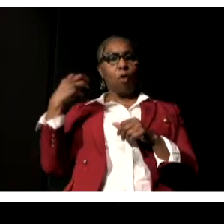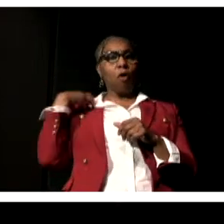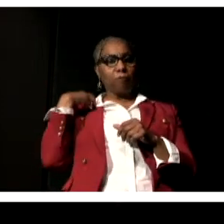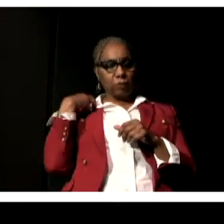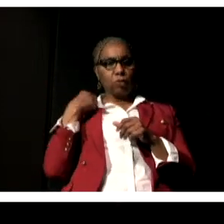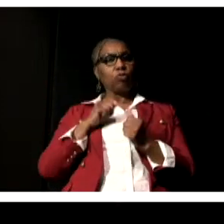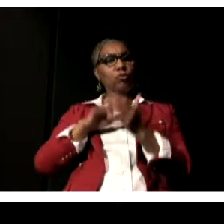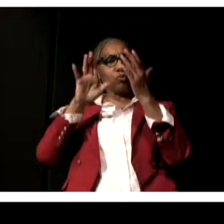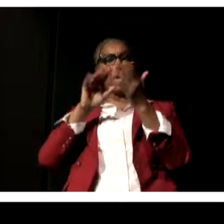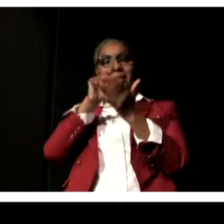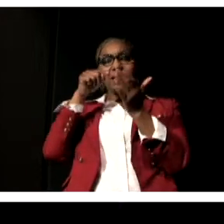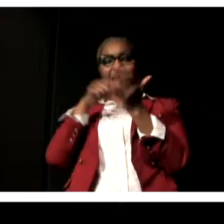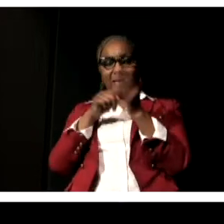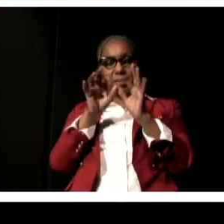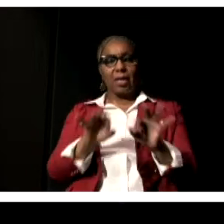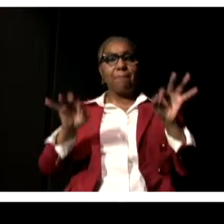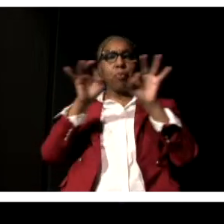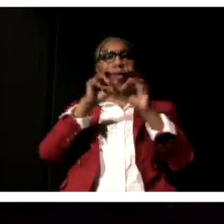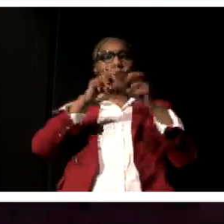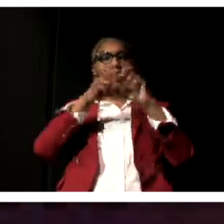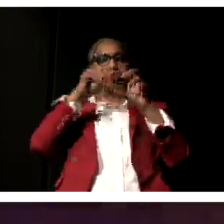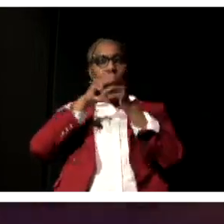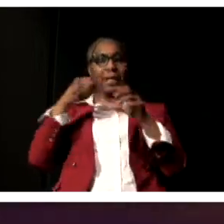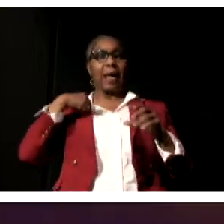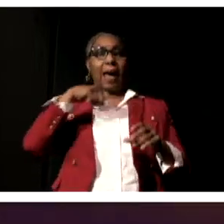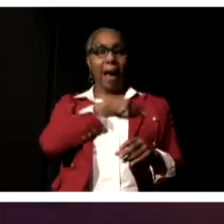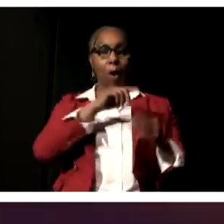important issue in our city.